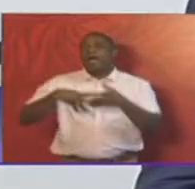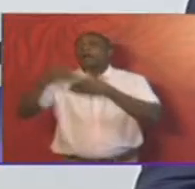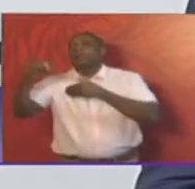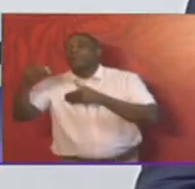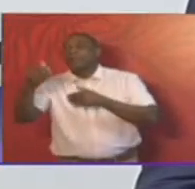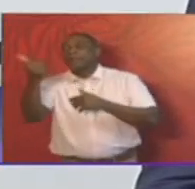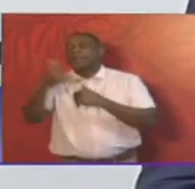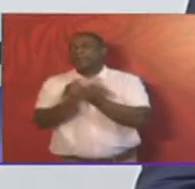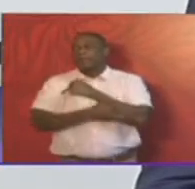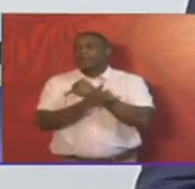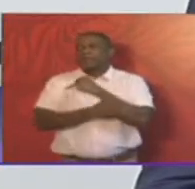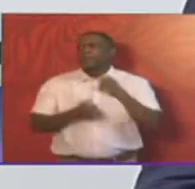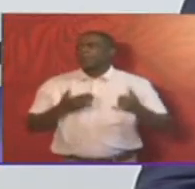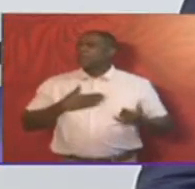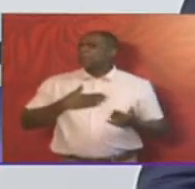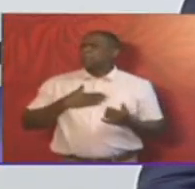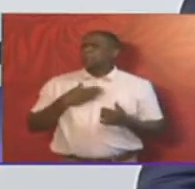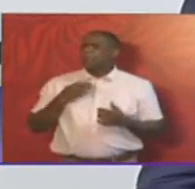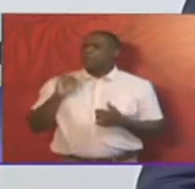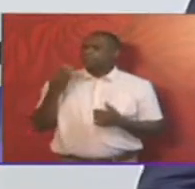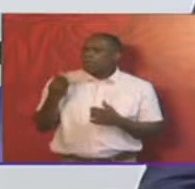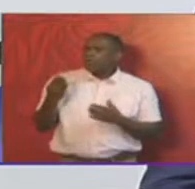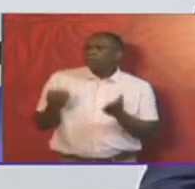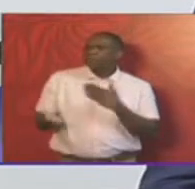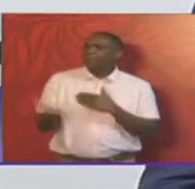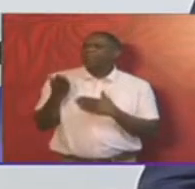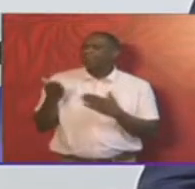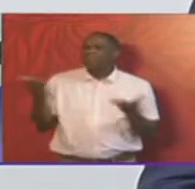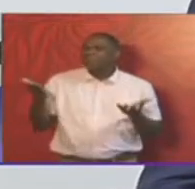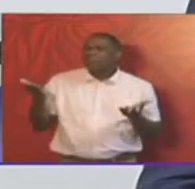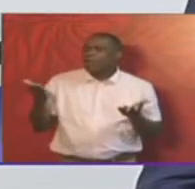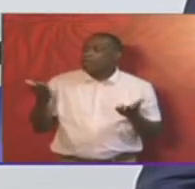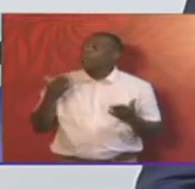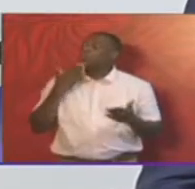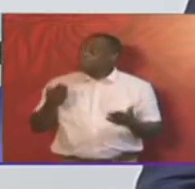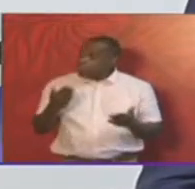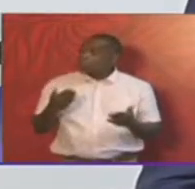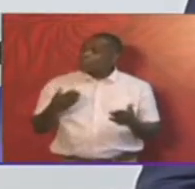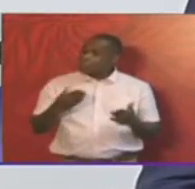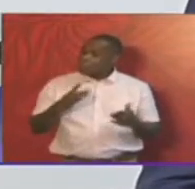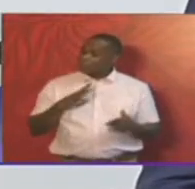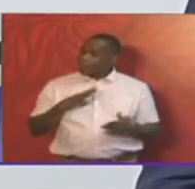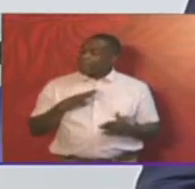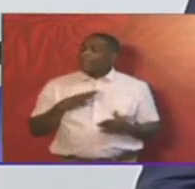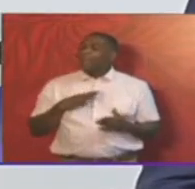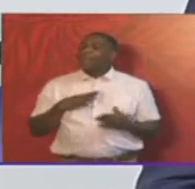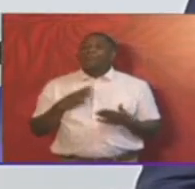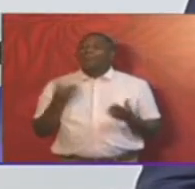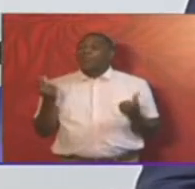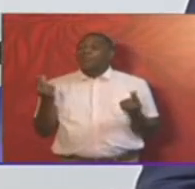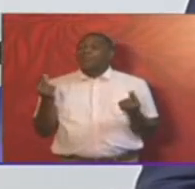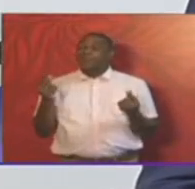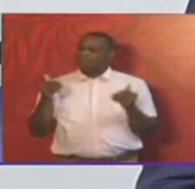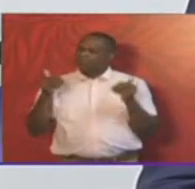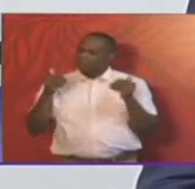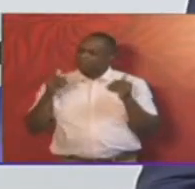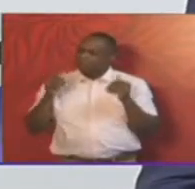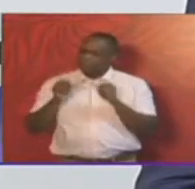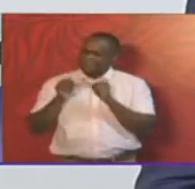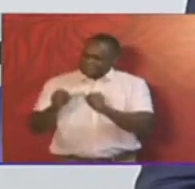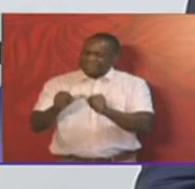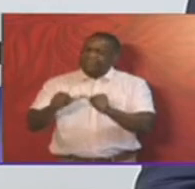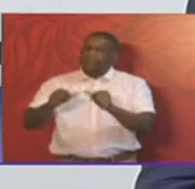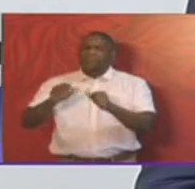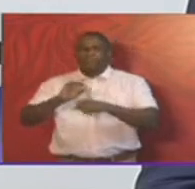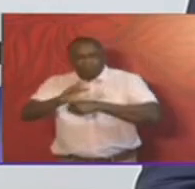morning is a rather pleasant one, to continue to advise the population